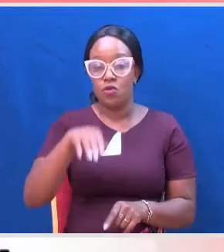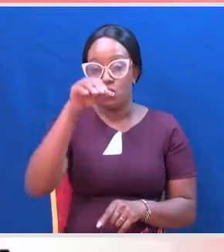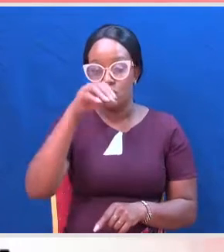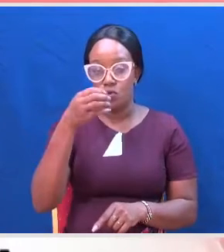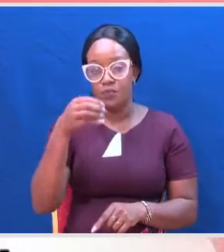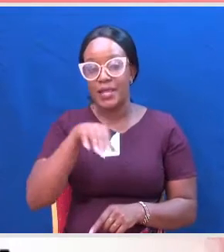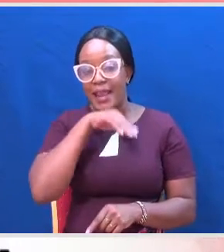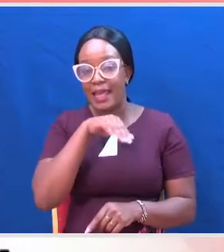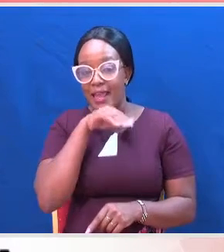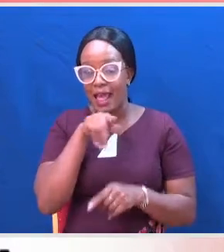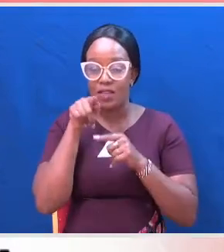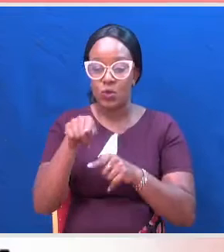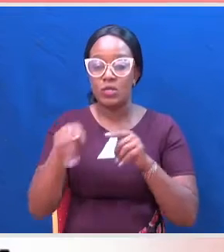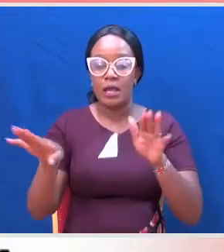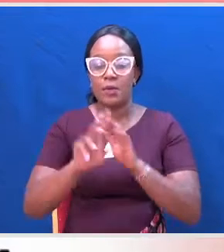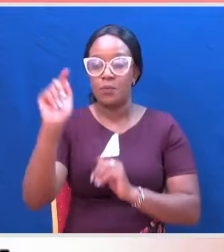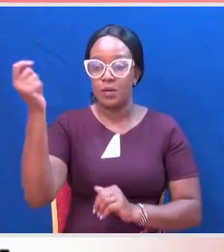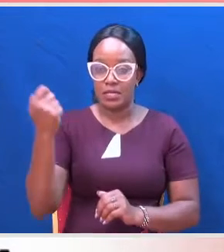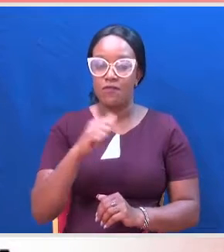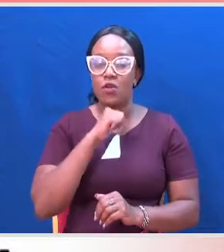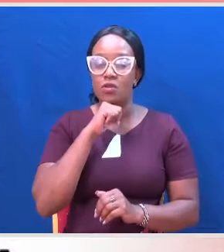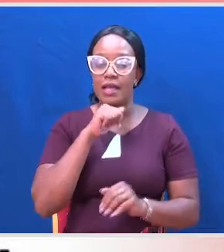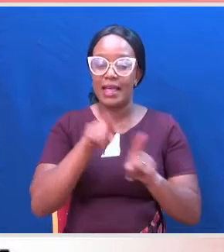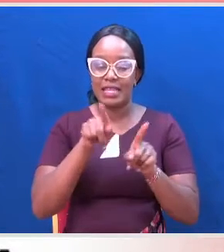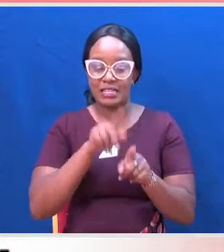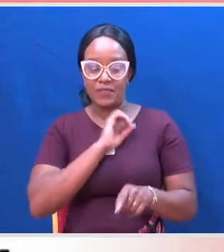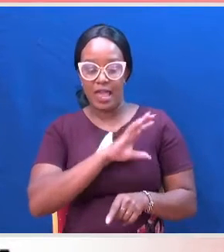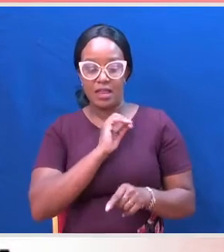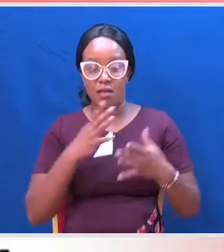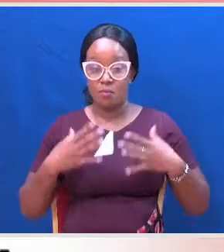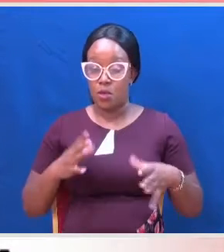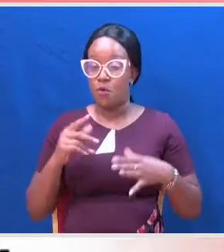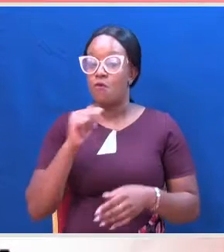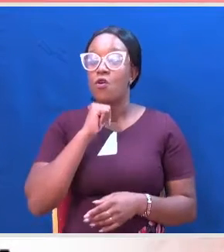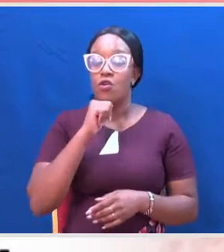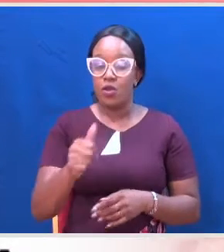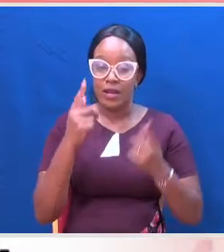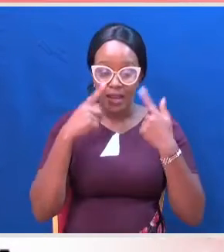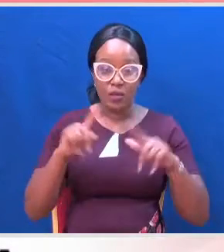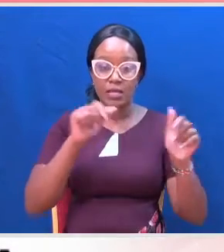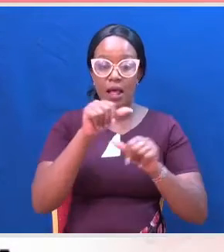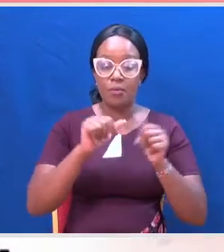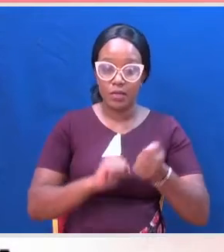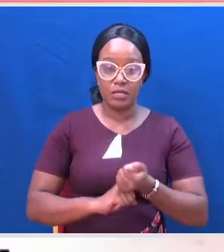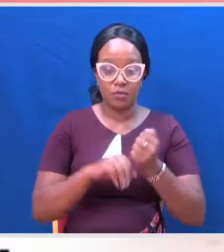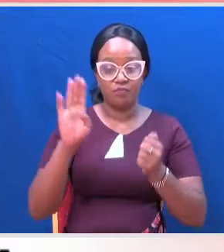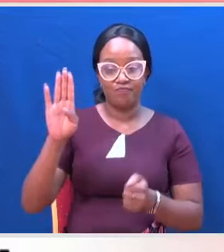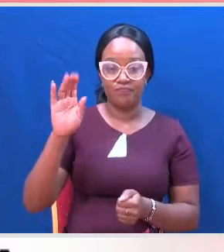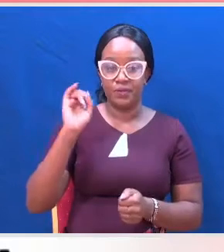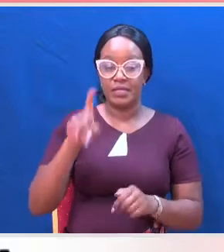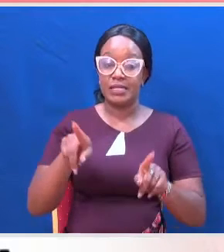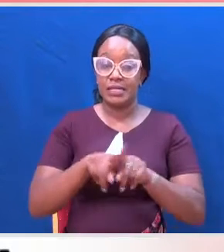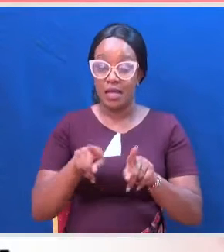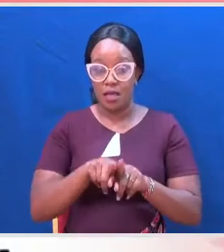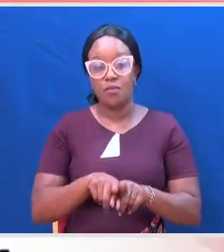of being cowards for not declaring their stand even as the document continues to gain popularity across the country. The former premier, who was in